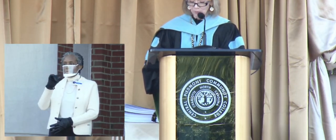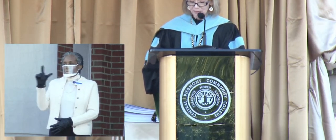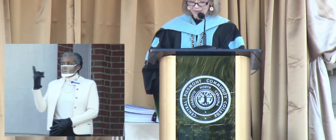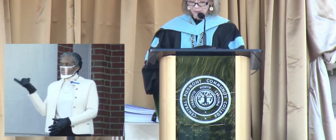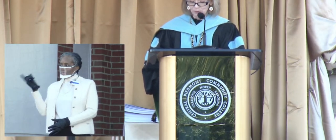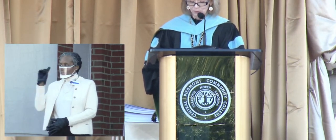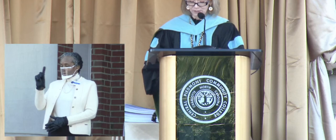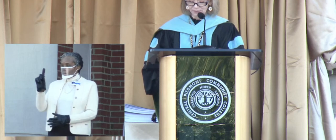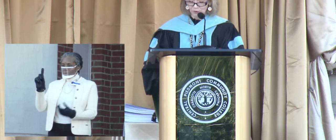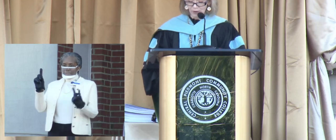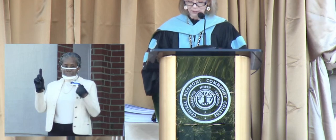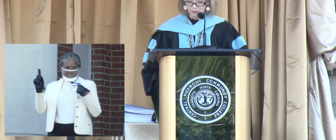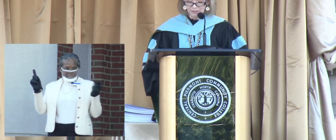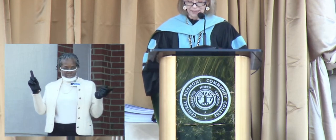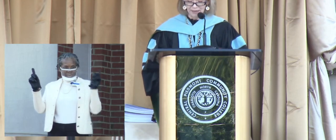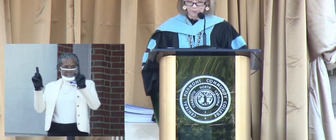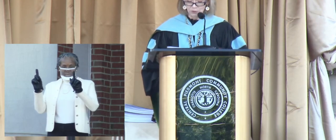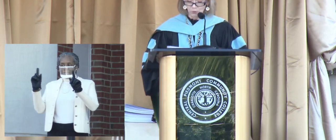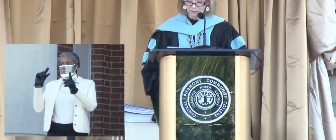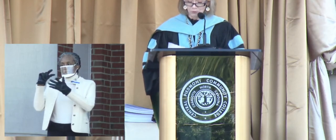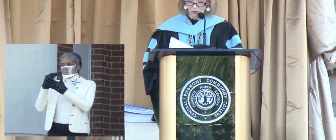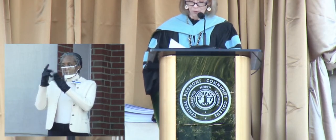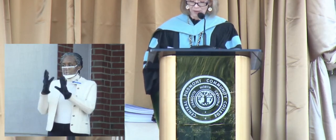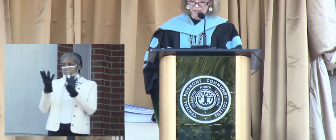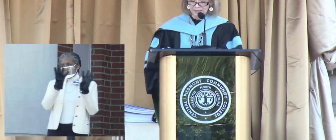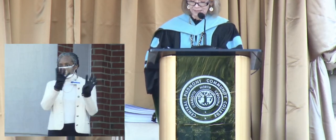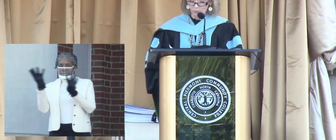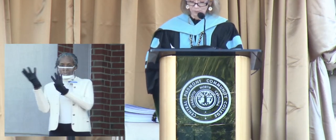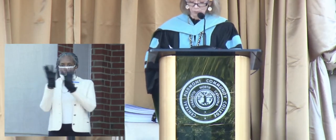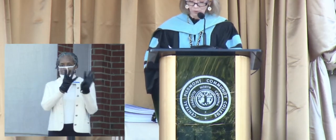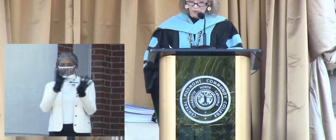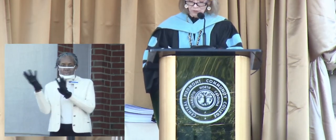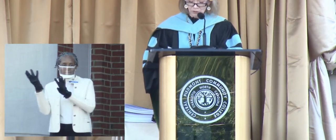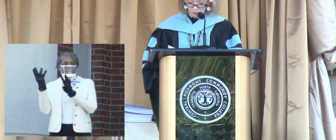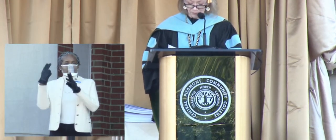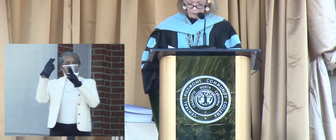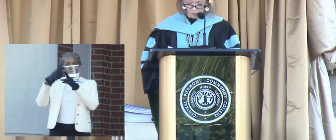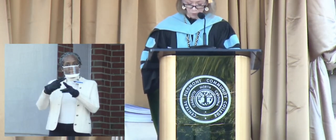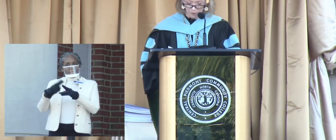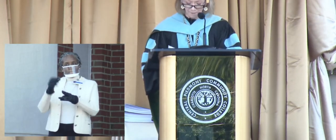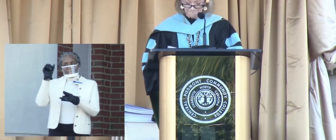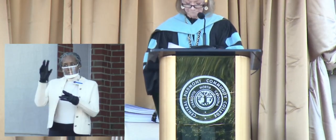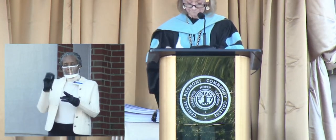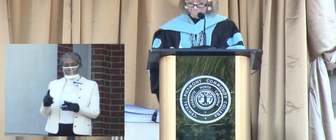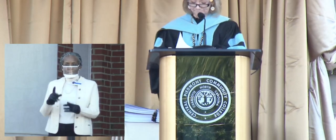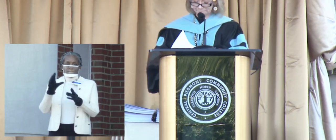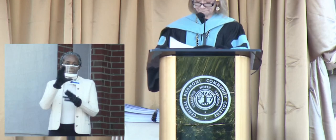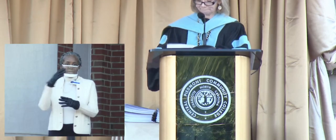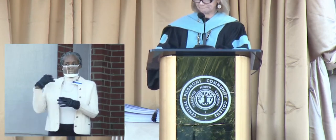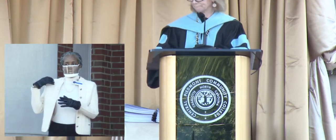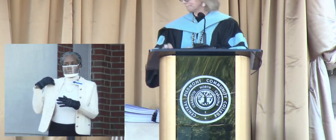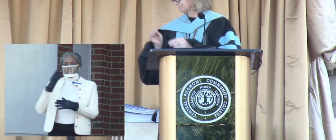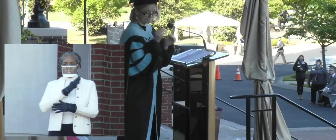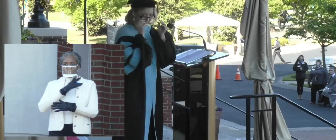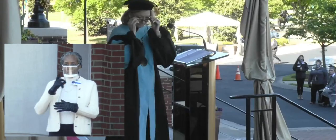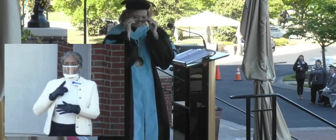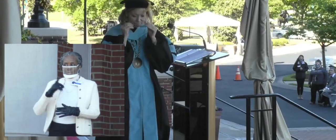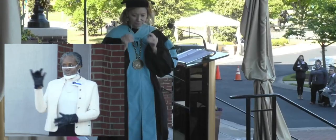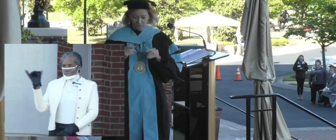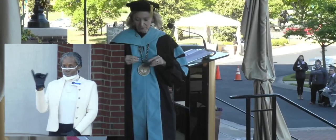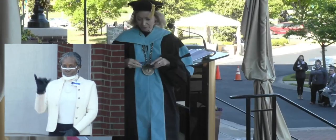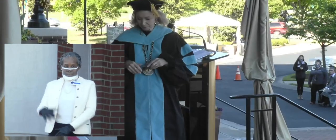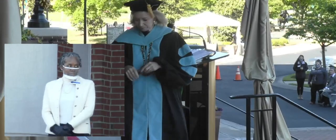and join me as we present the graduates, and I'll be joined as well by Ed Dalrymple, the chairman of the board.